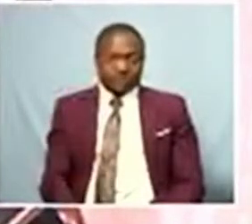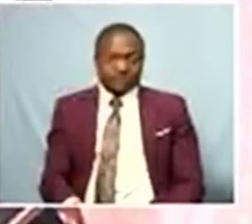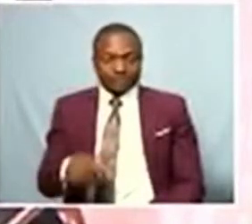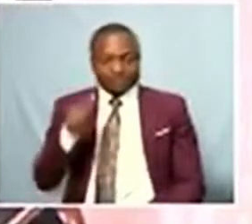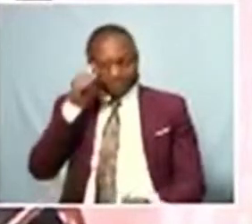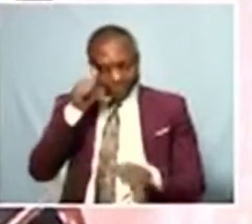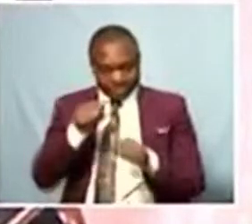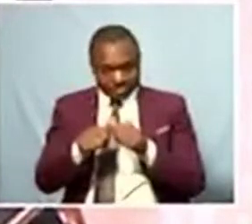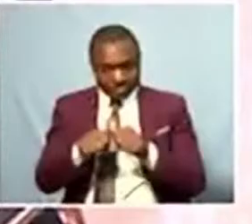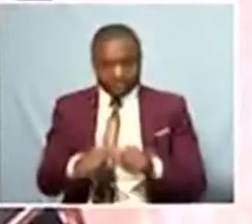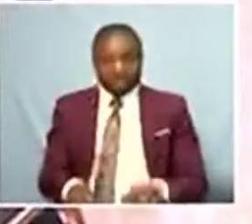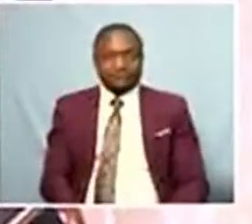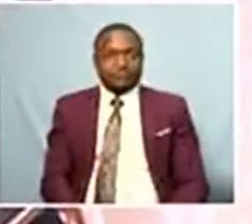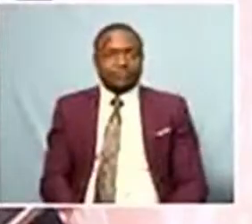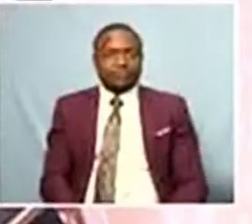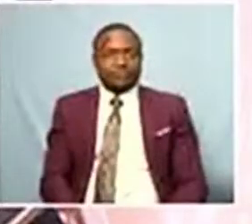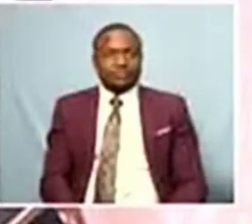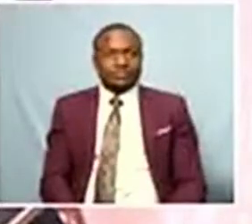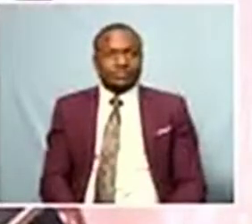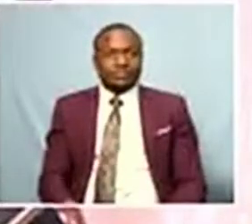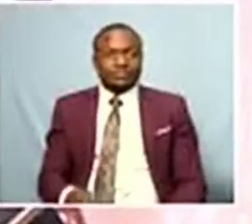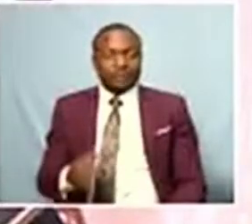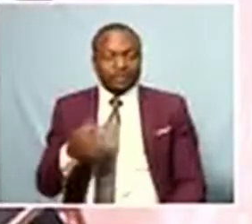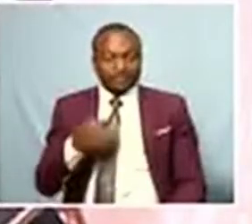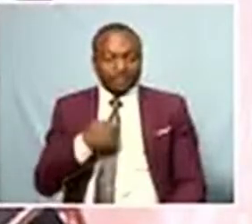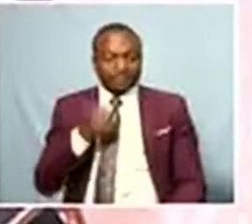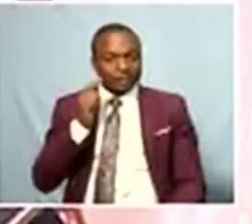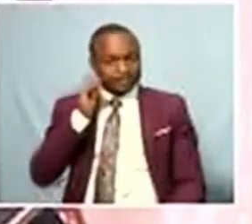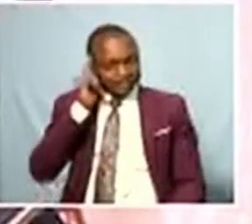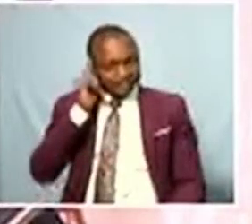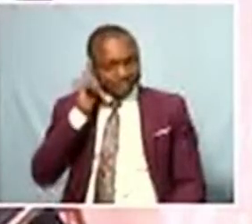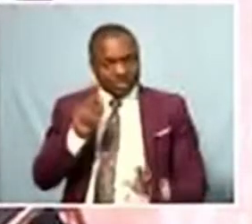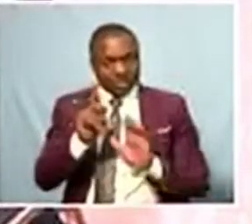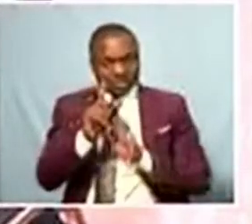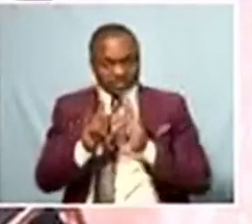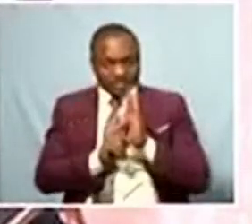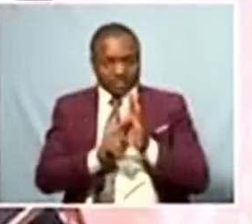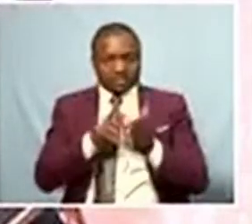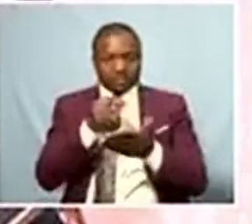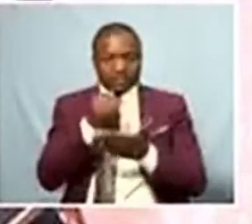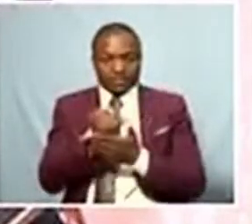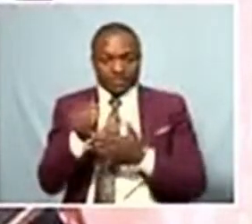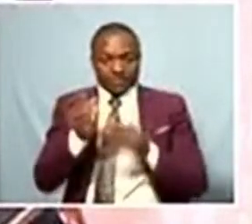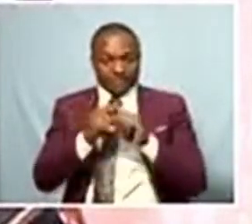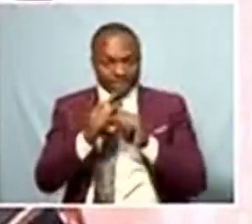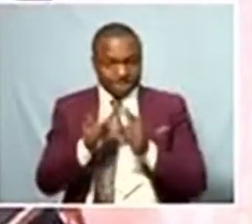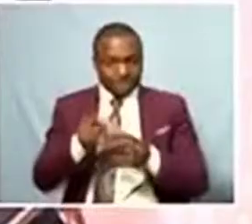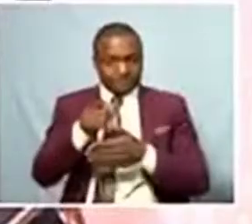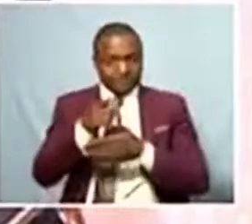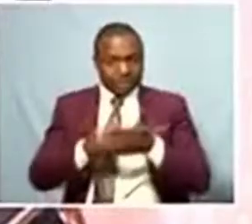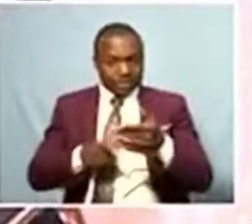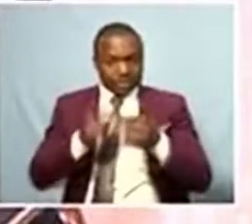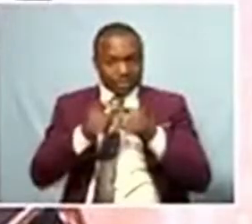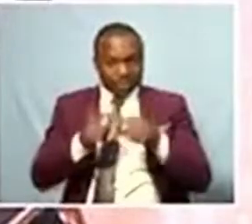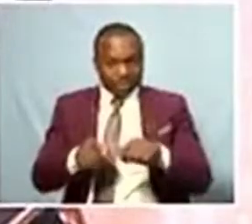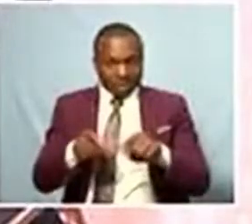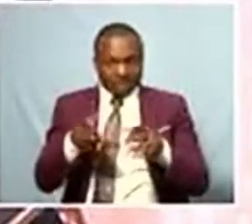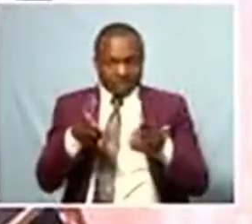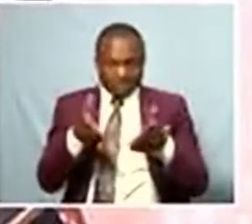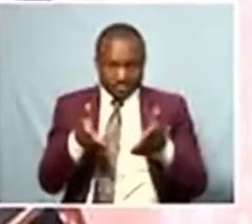agree, and I think usually it's a policy issue, but I think what has happened here, we've